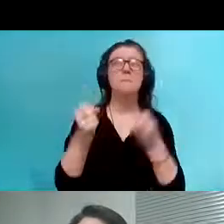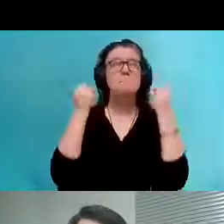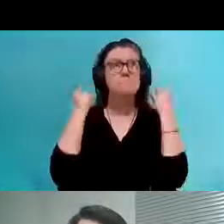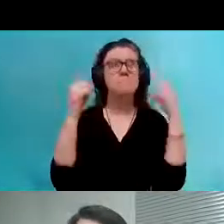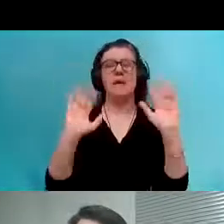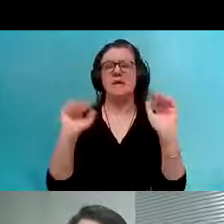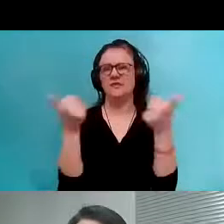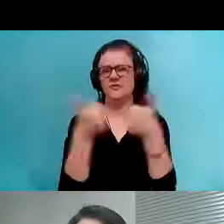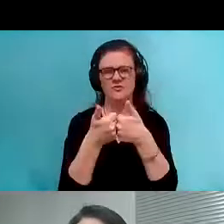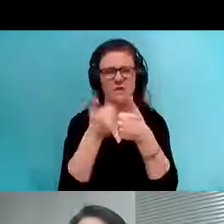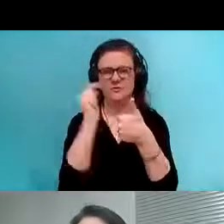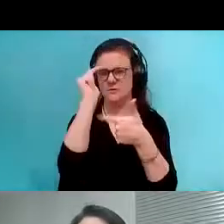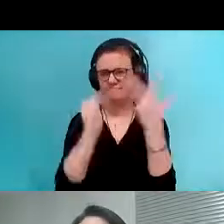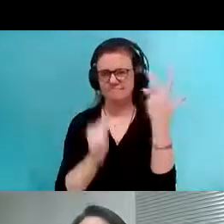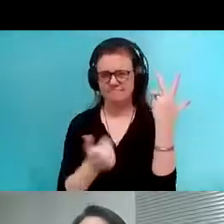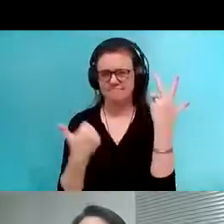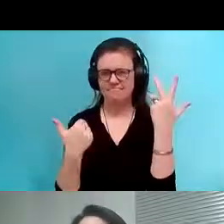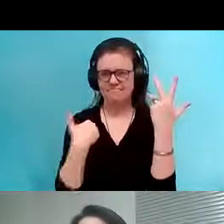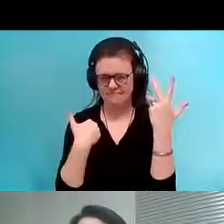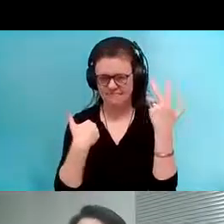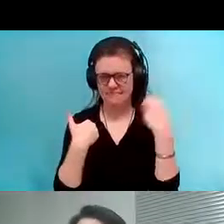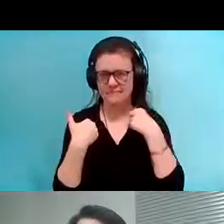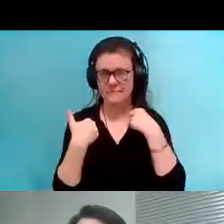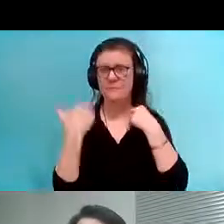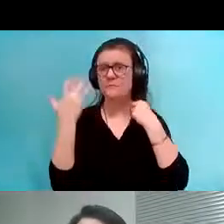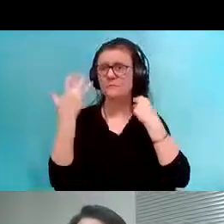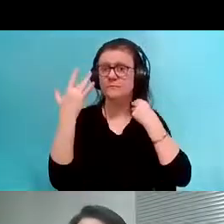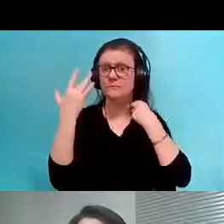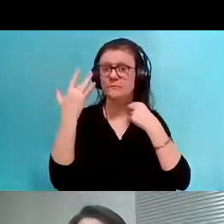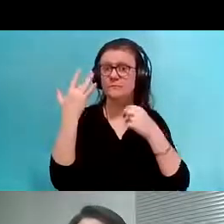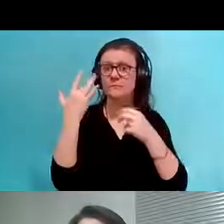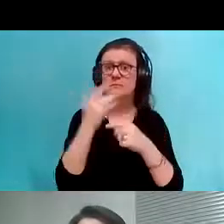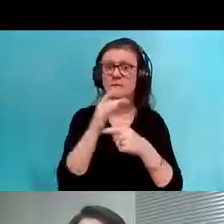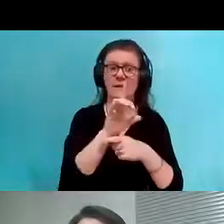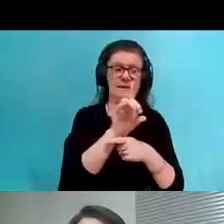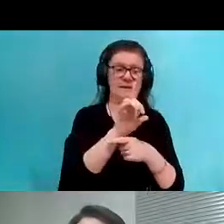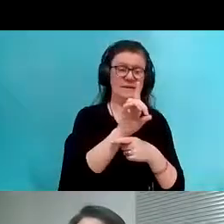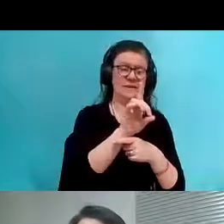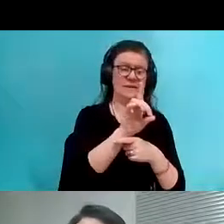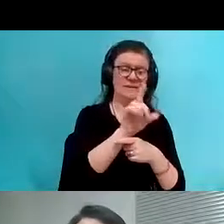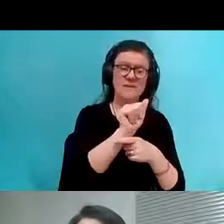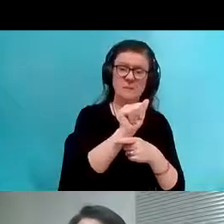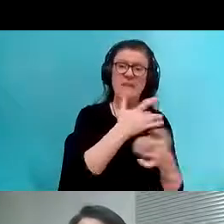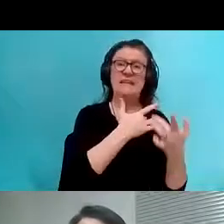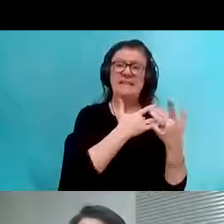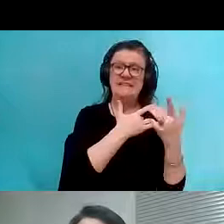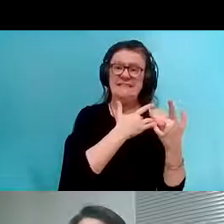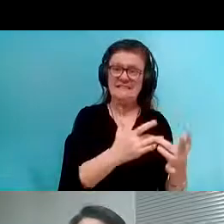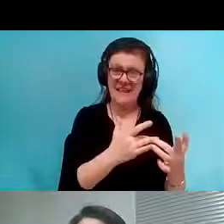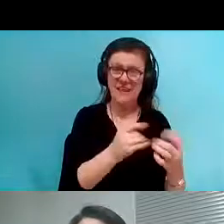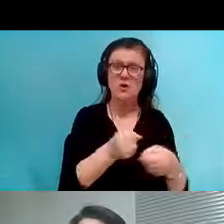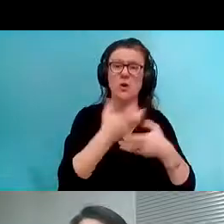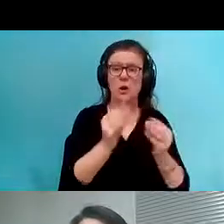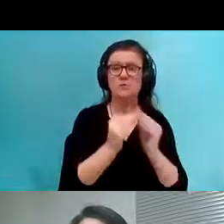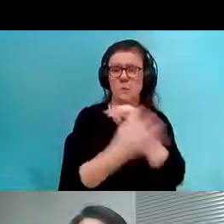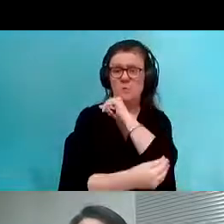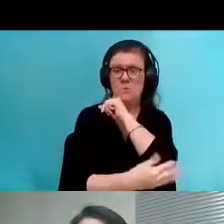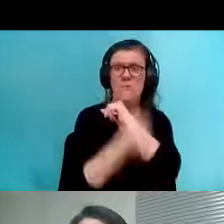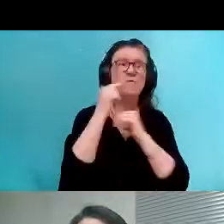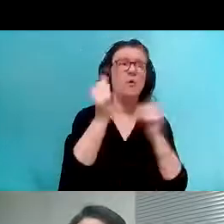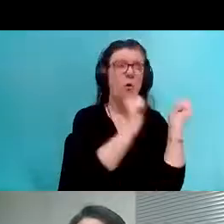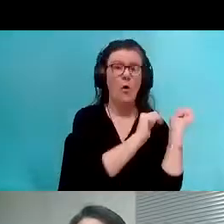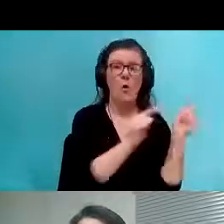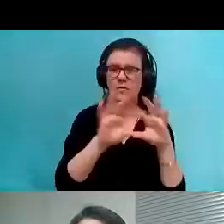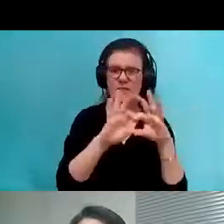very profound for them. Because disability intensifies poverty for the whole family of the person with disabilities due to so